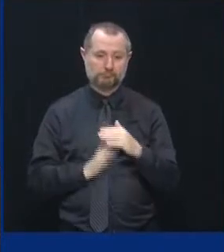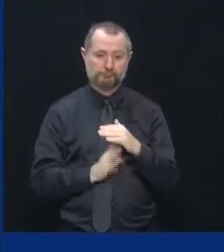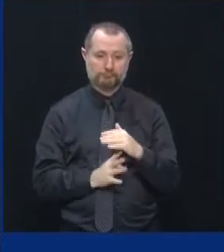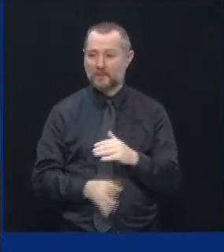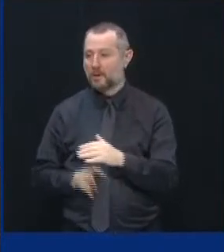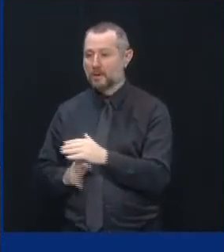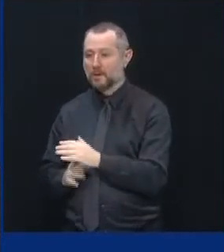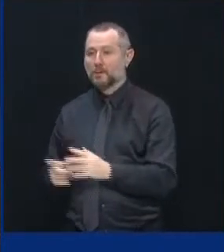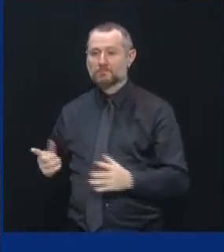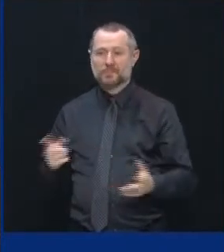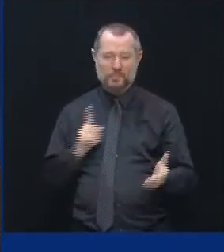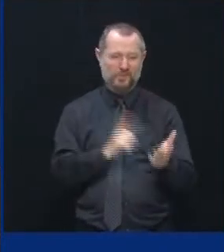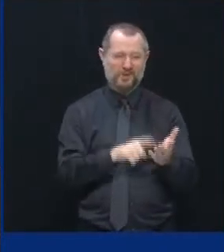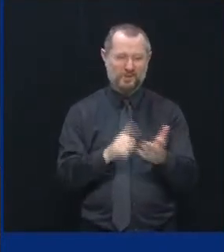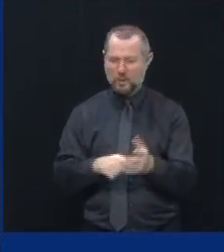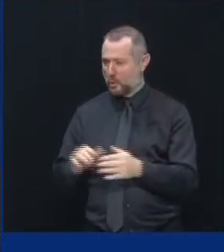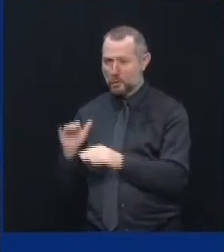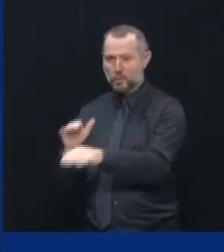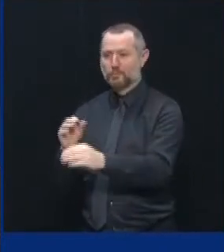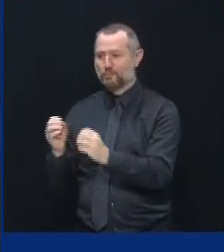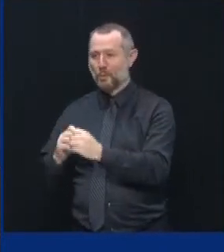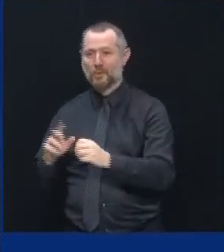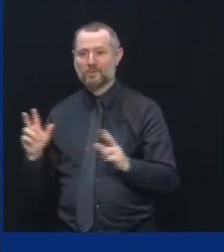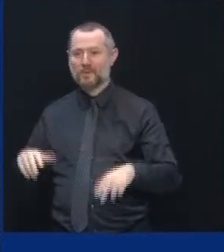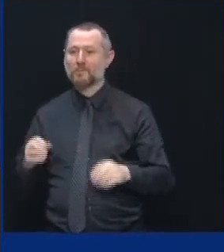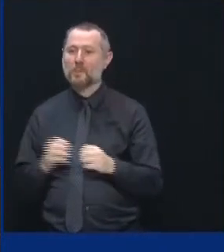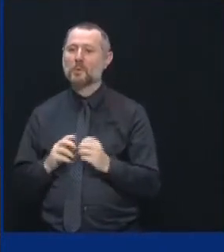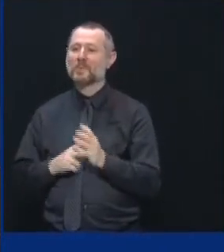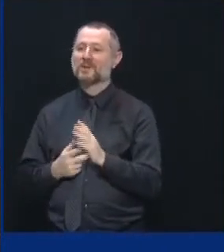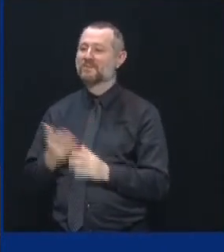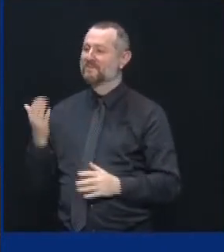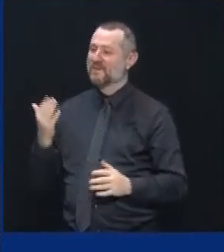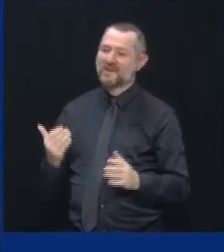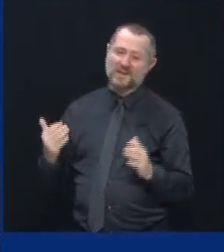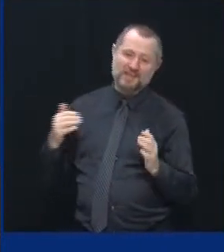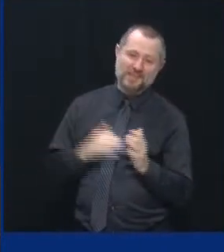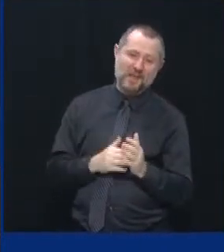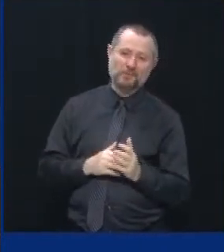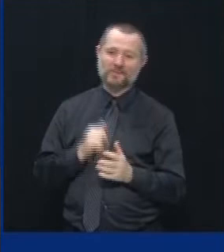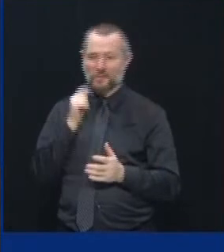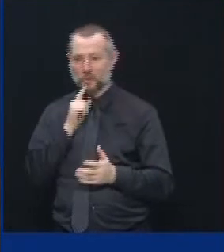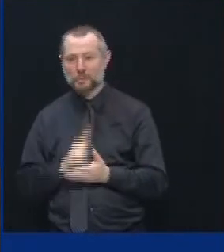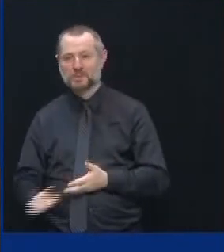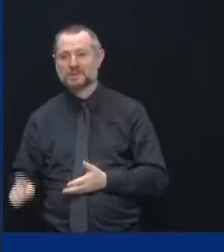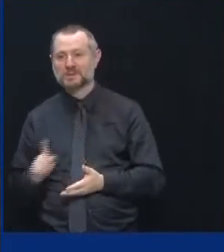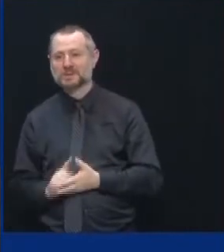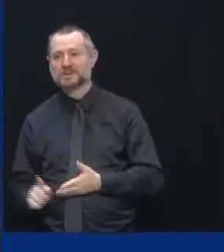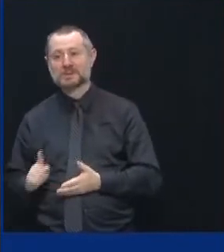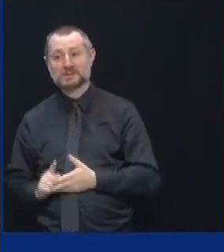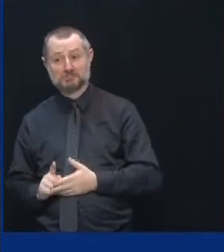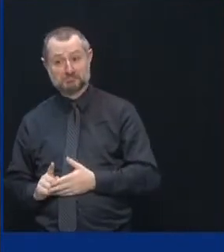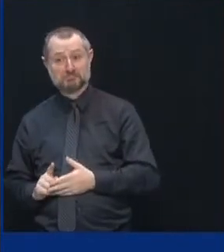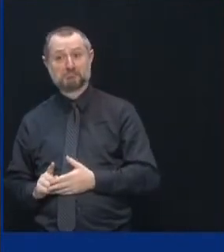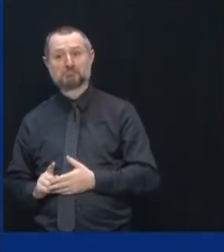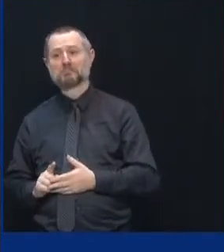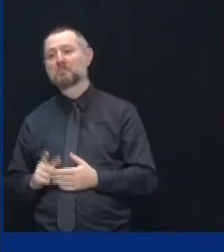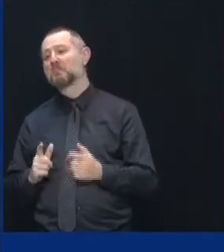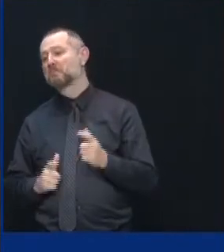that's 15,000 per week. That is a massive